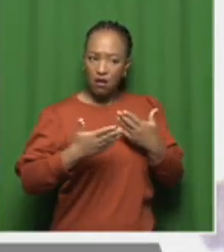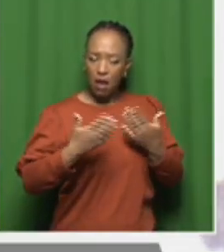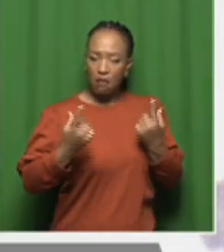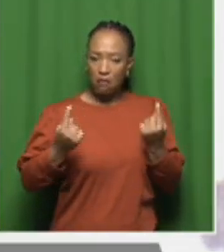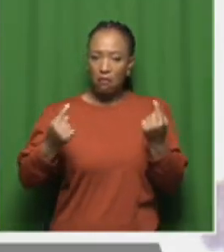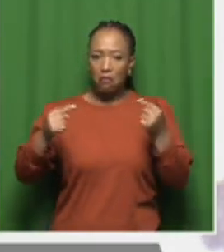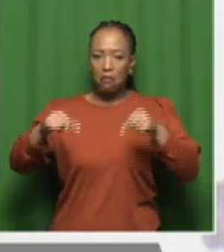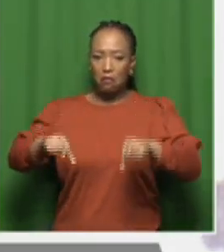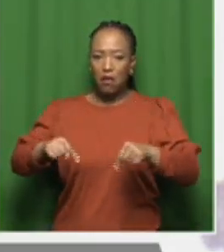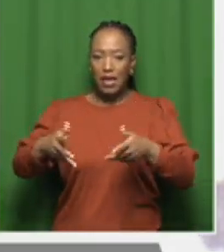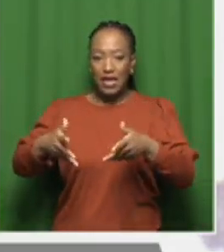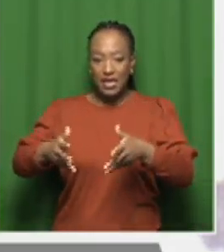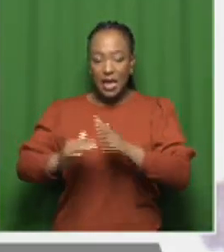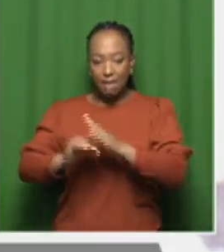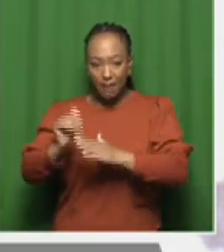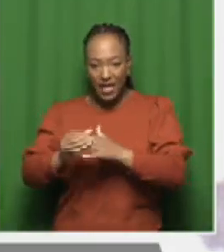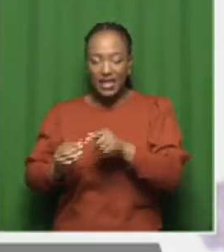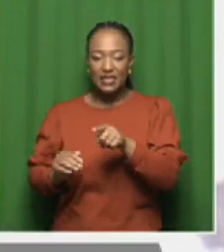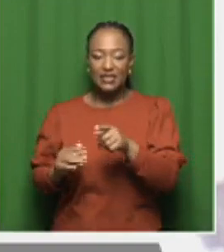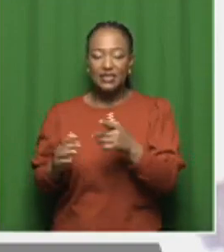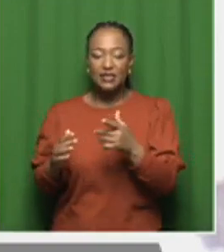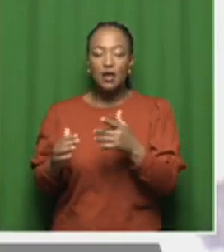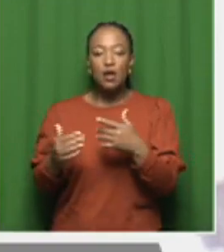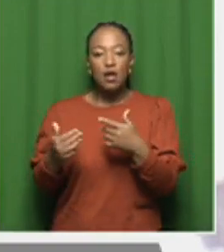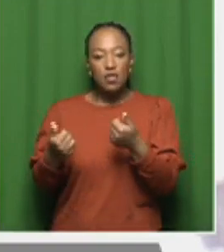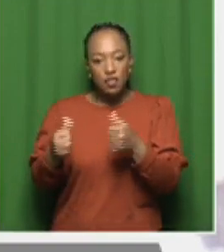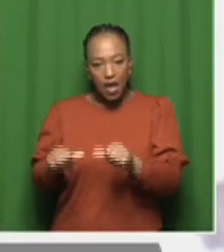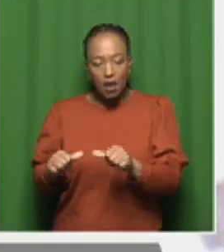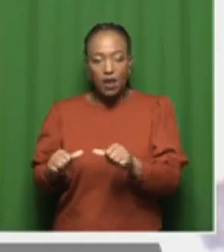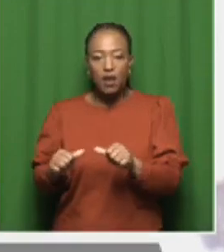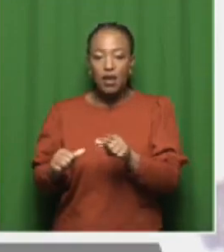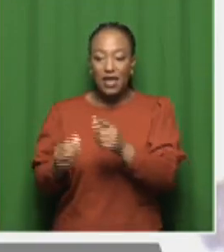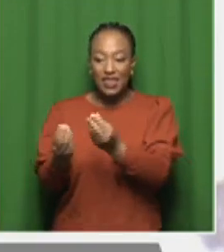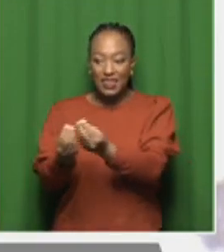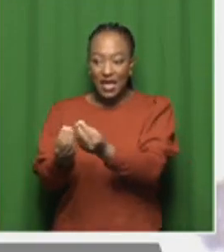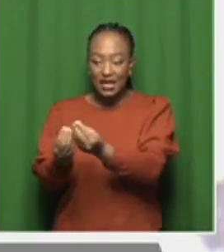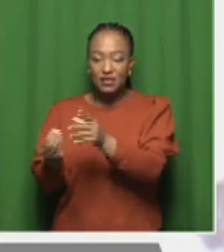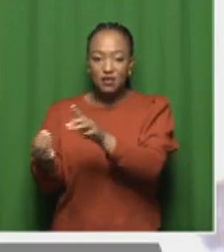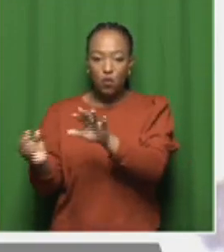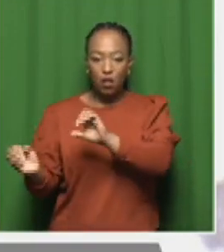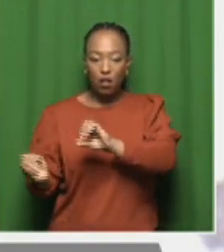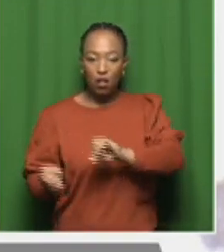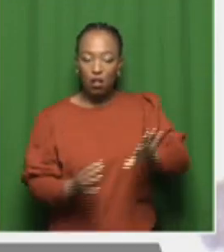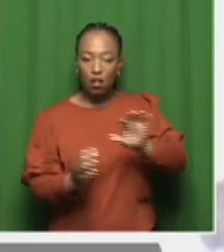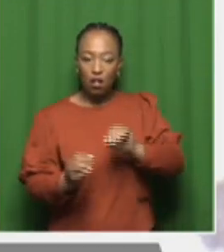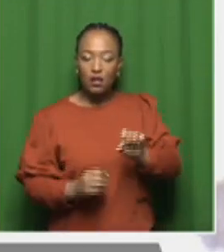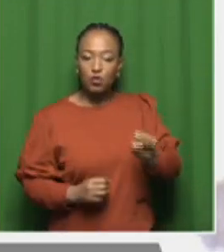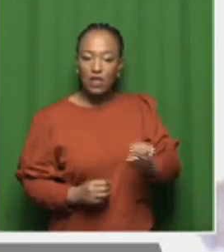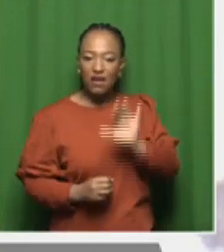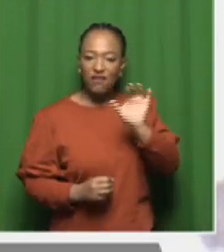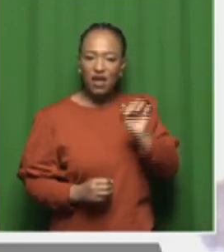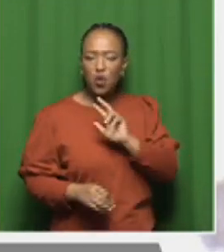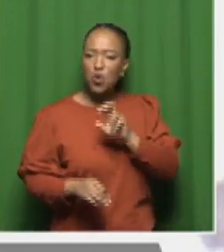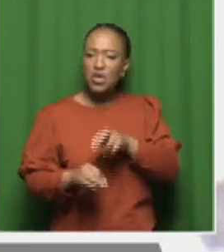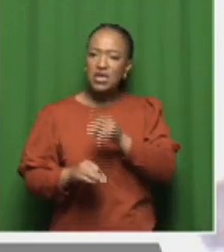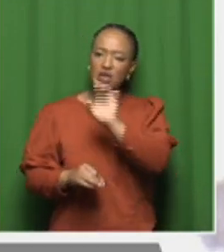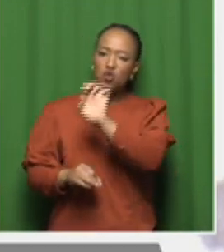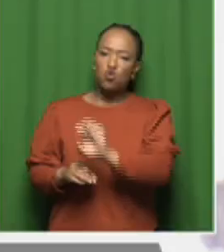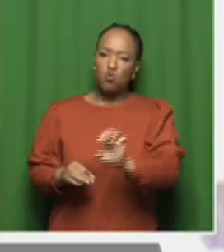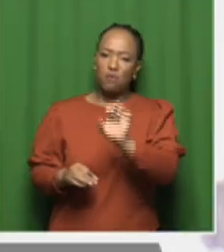facilities in Côte d'Ivoire and then move those products into South Africa without going via Europe. So we have to take very seriously this